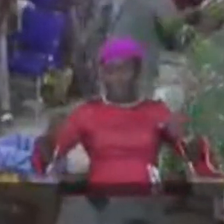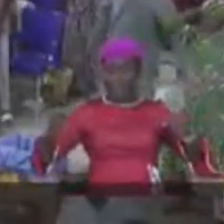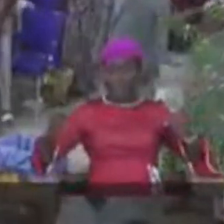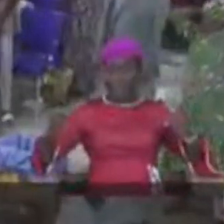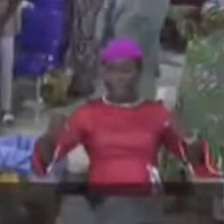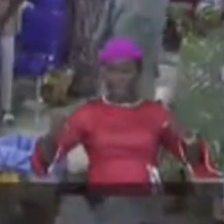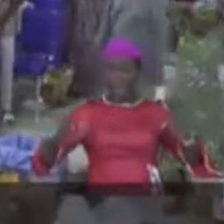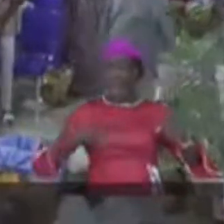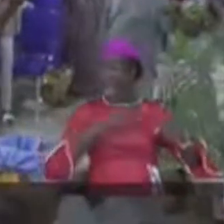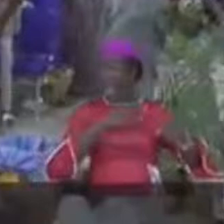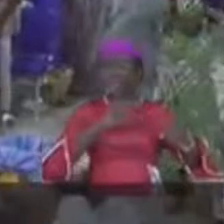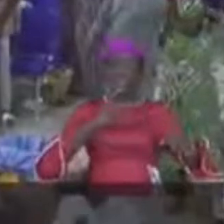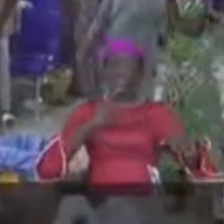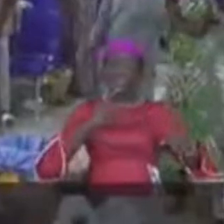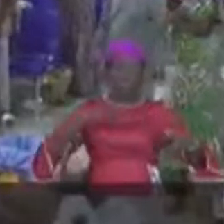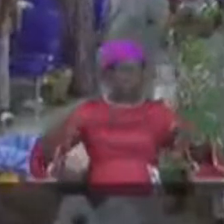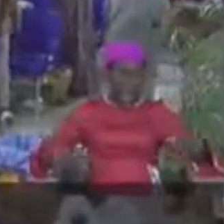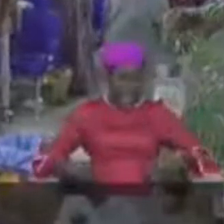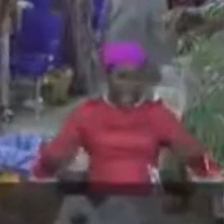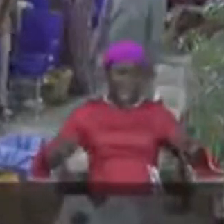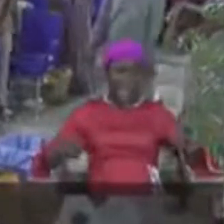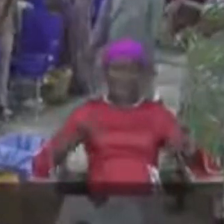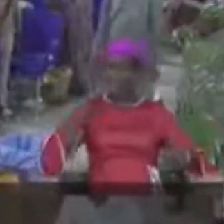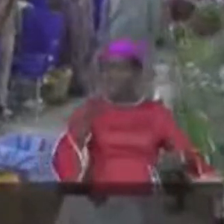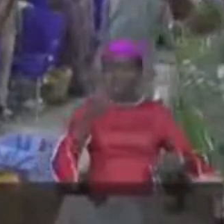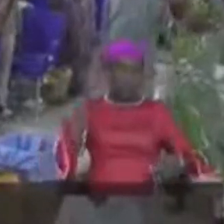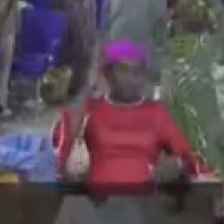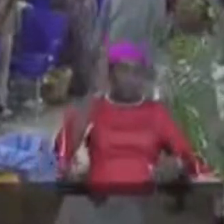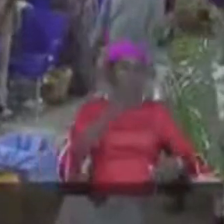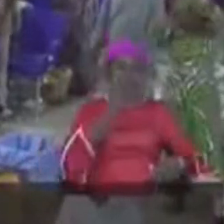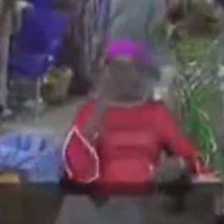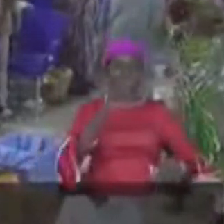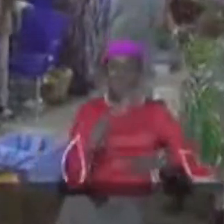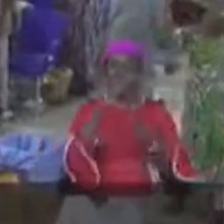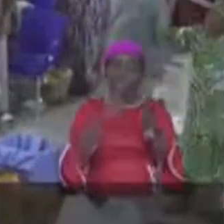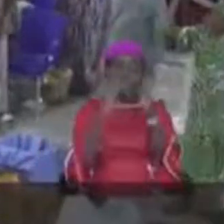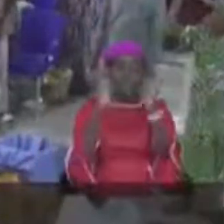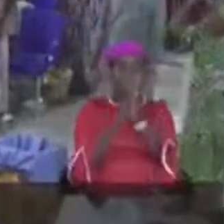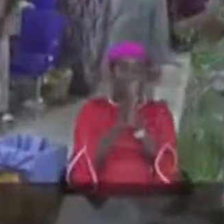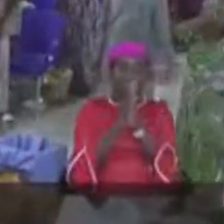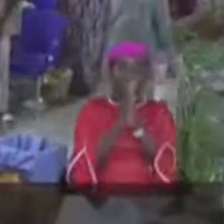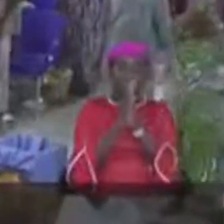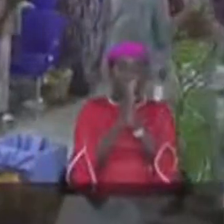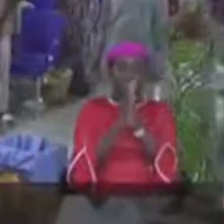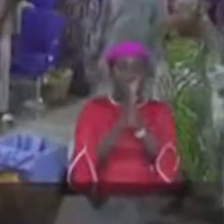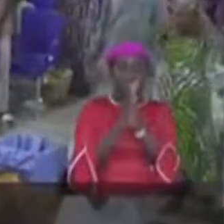reckless violence. Shout this prayer at the top of your voice.